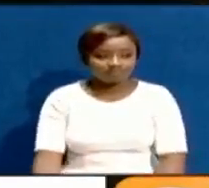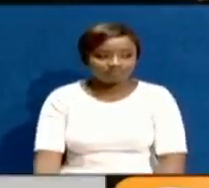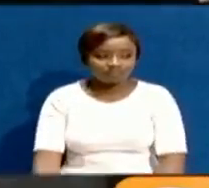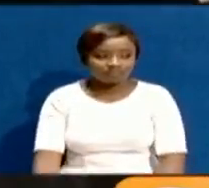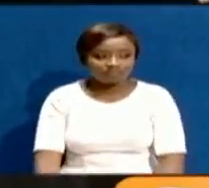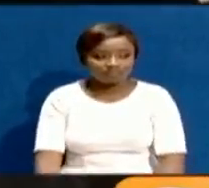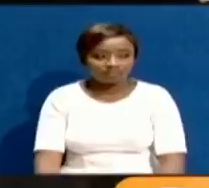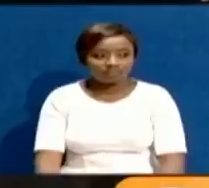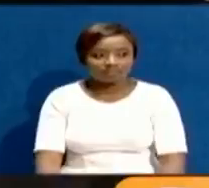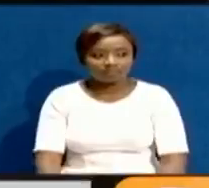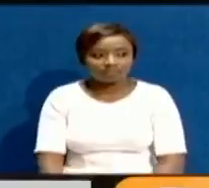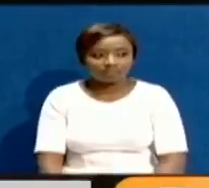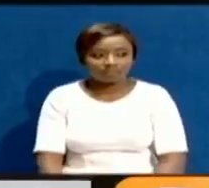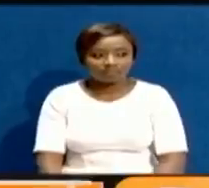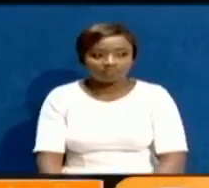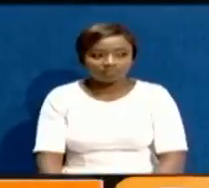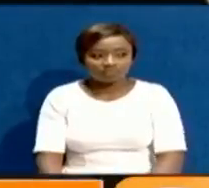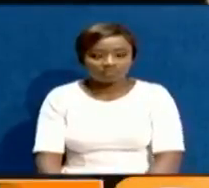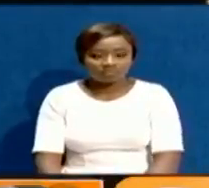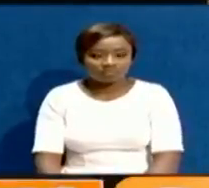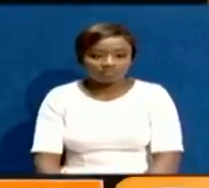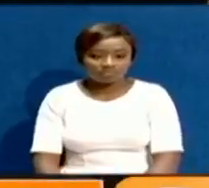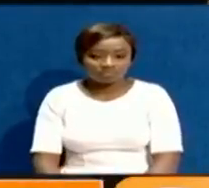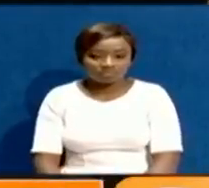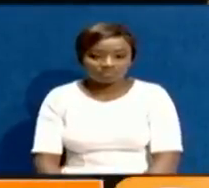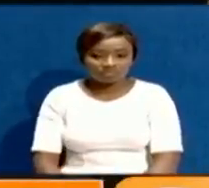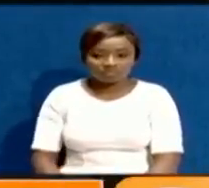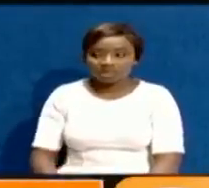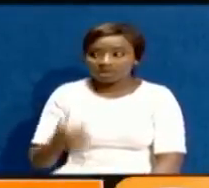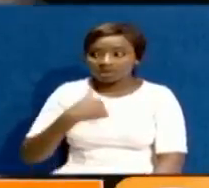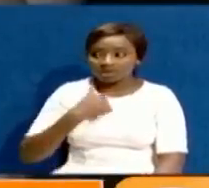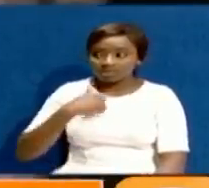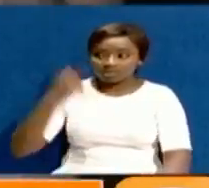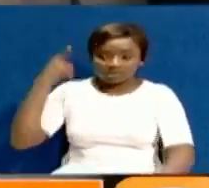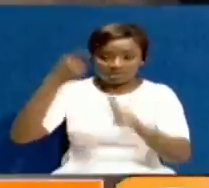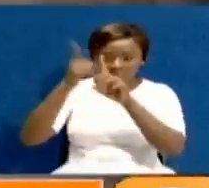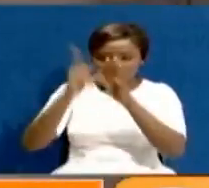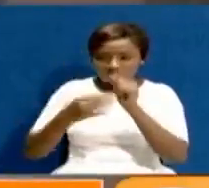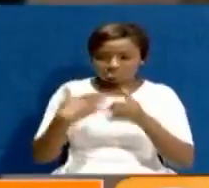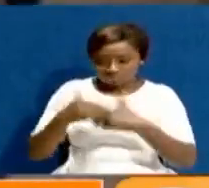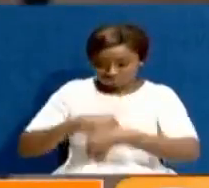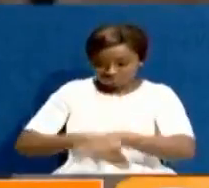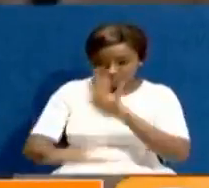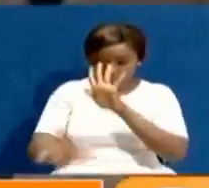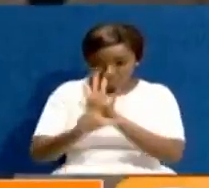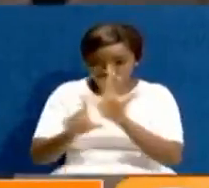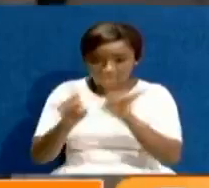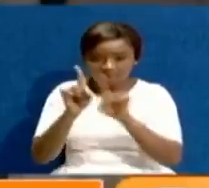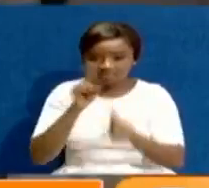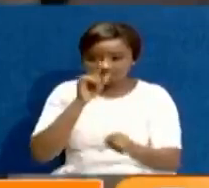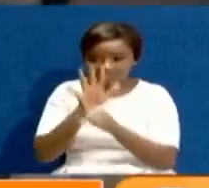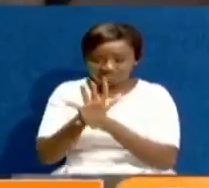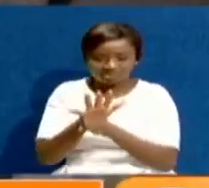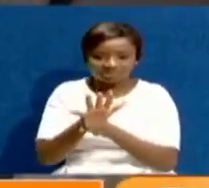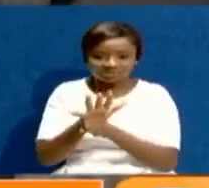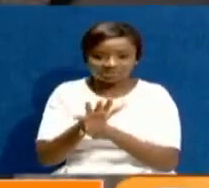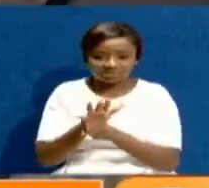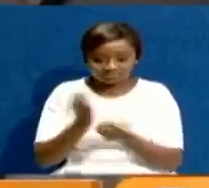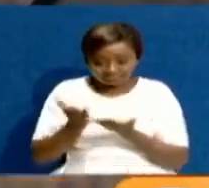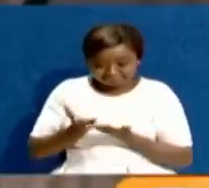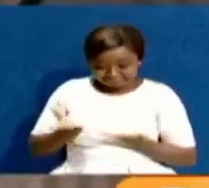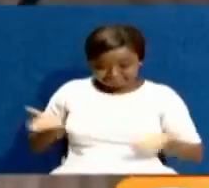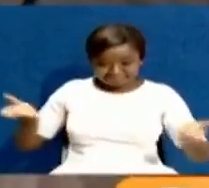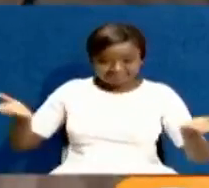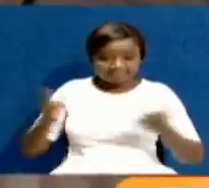Yangu ni kufuata amri na kutoa ahadi ya kwamba niko na viongozi